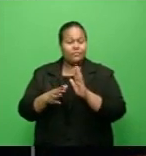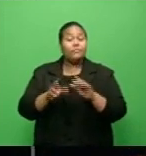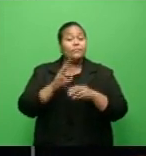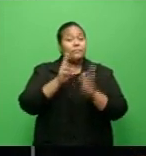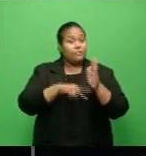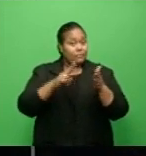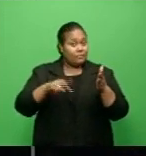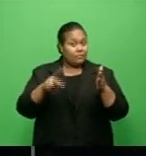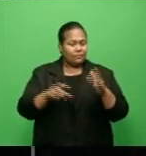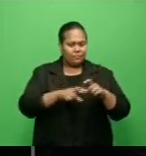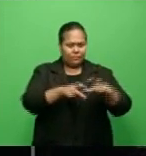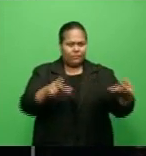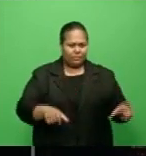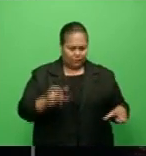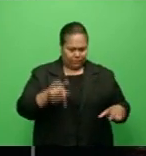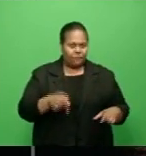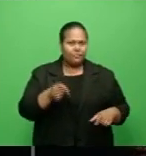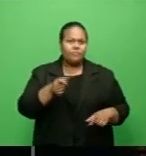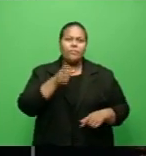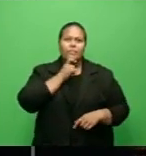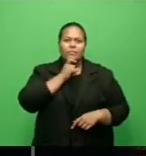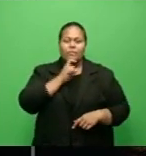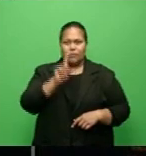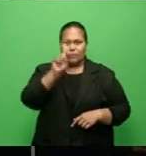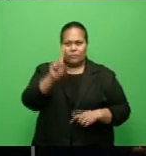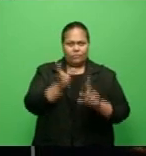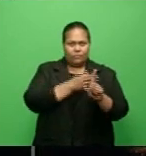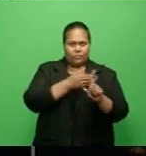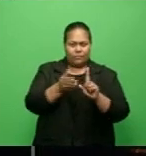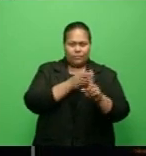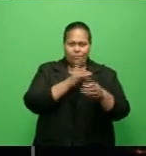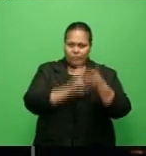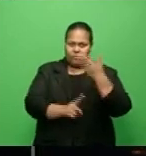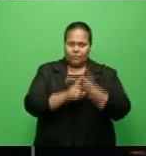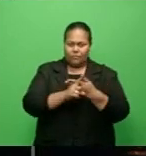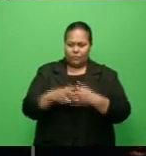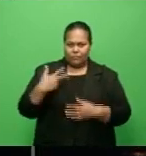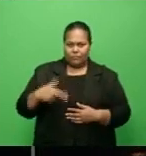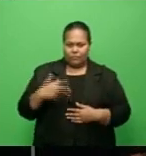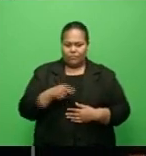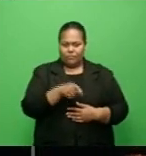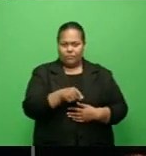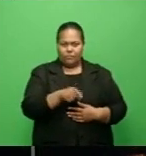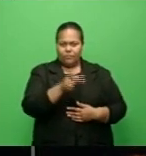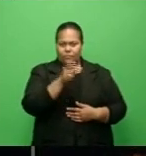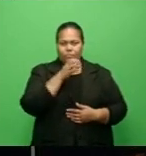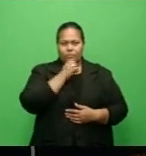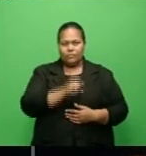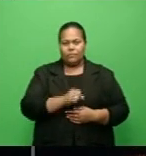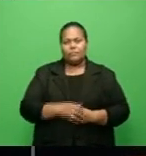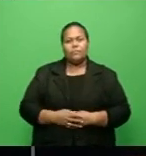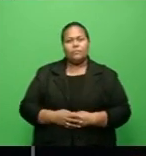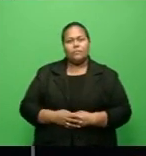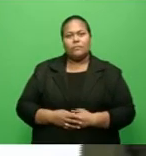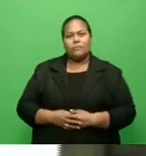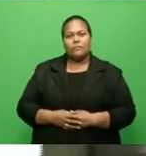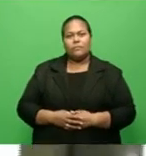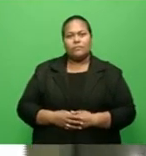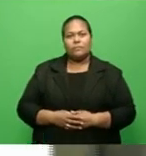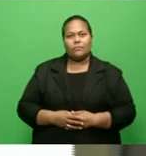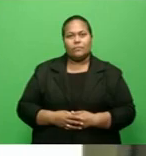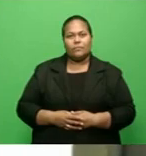Tailevu under-19 rugby lock Karesi Maya has been given until his next hearing date to discuss his plea with his lawyer. Maya